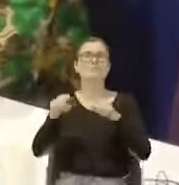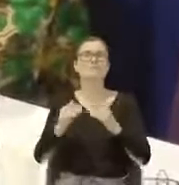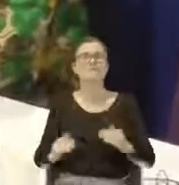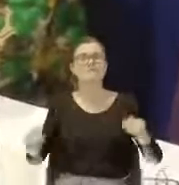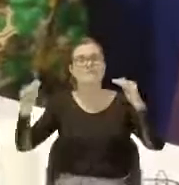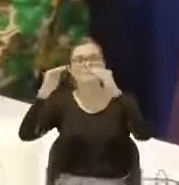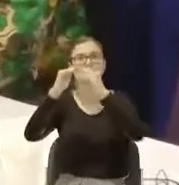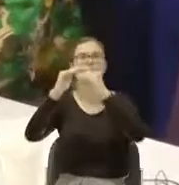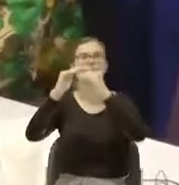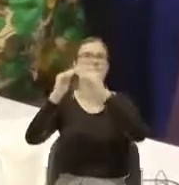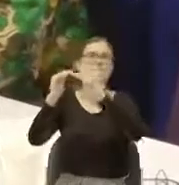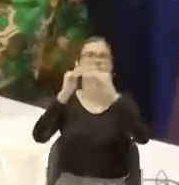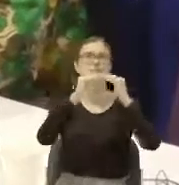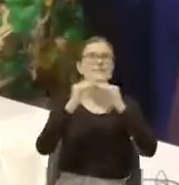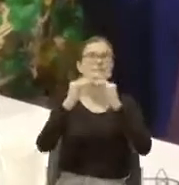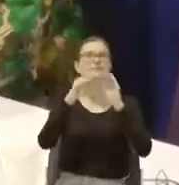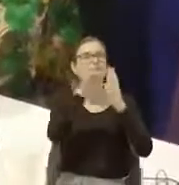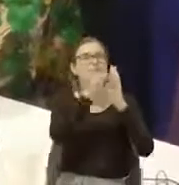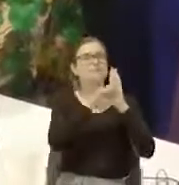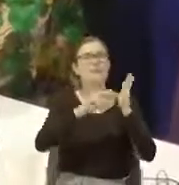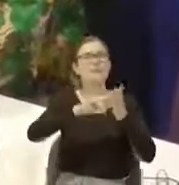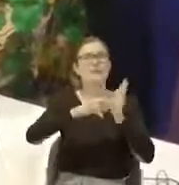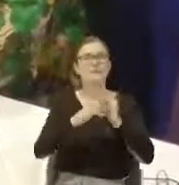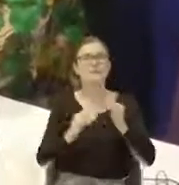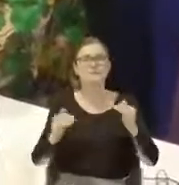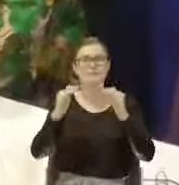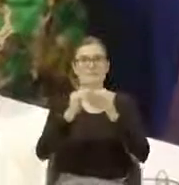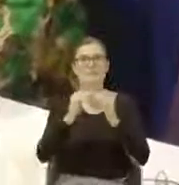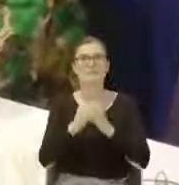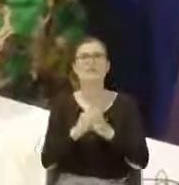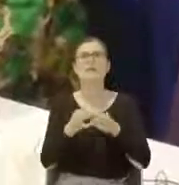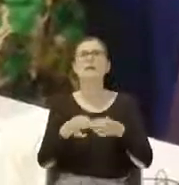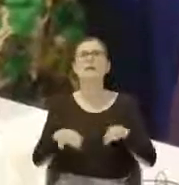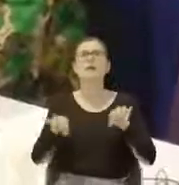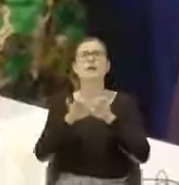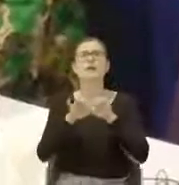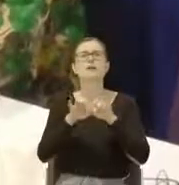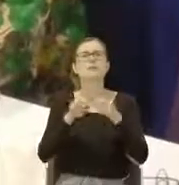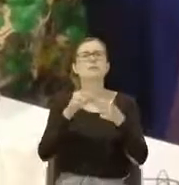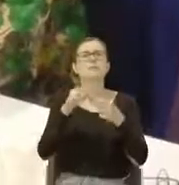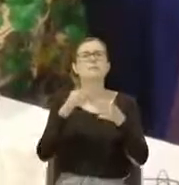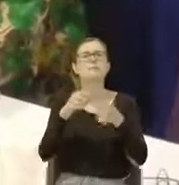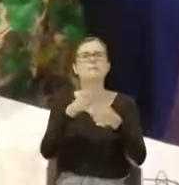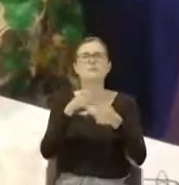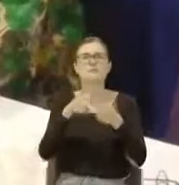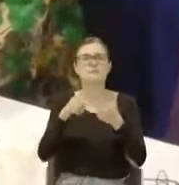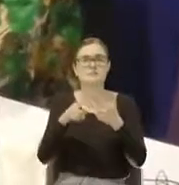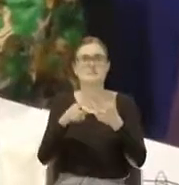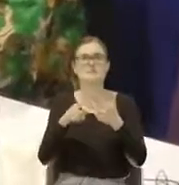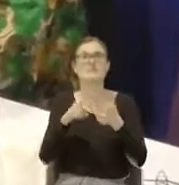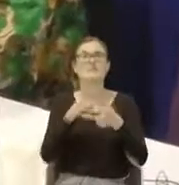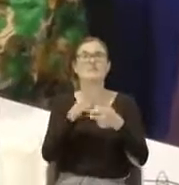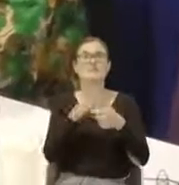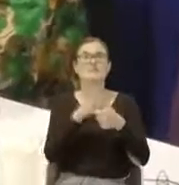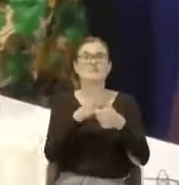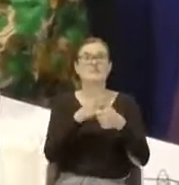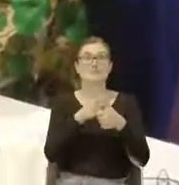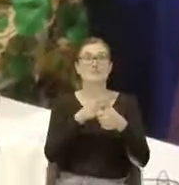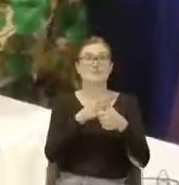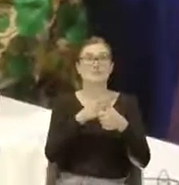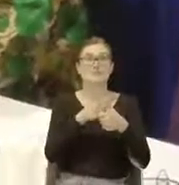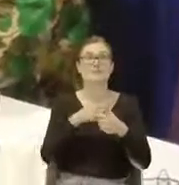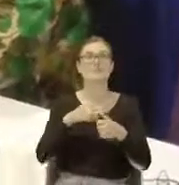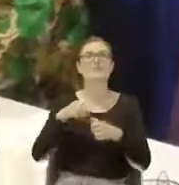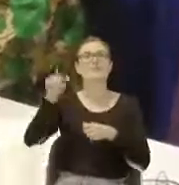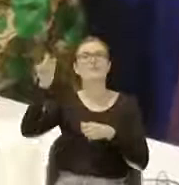important political milestones. We're making progress, but we really need, in some ways, Emilia, to go back to the trenches and see where we're